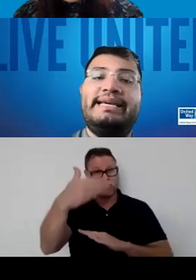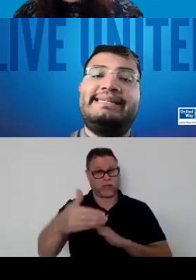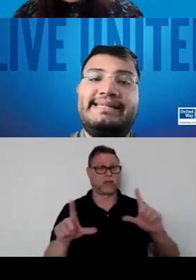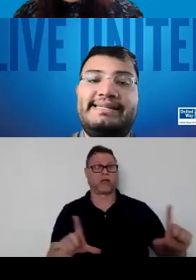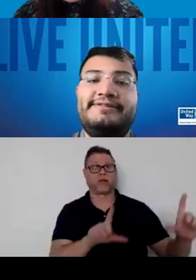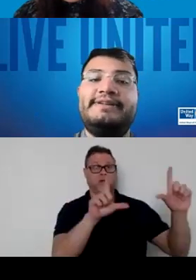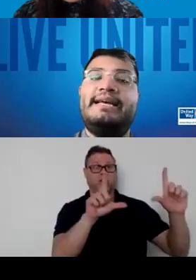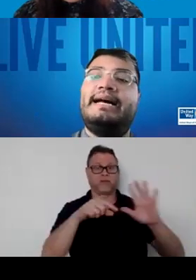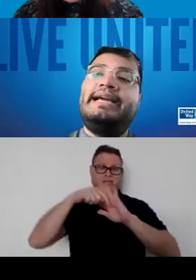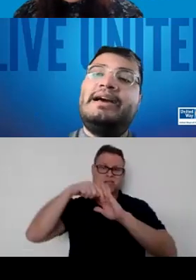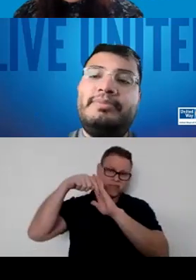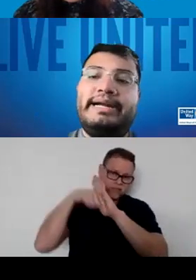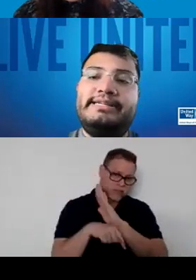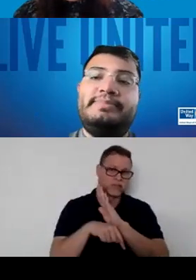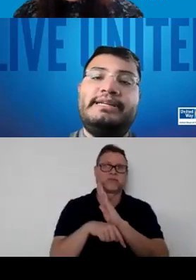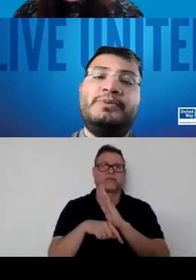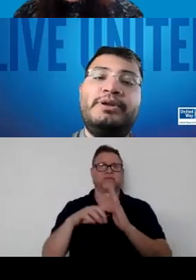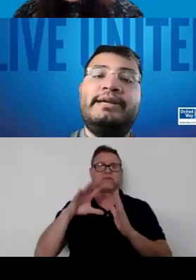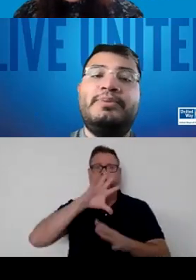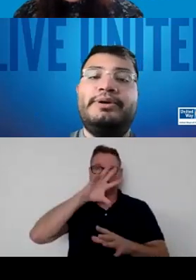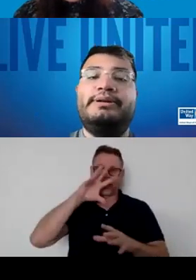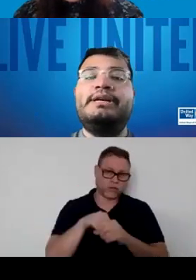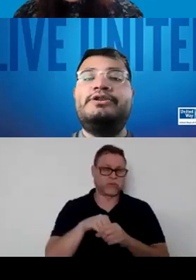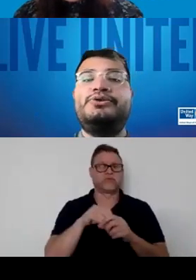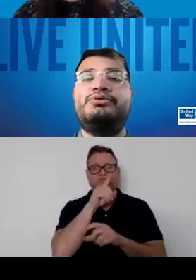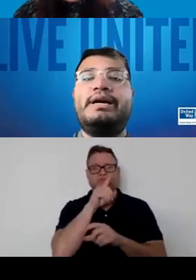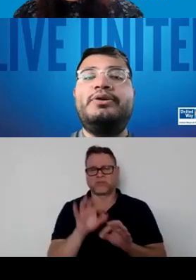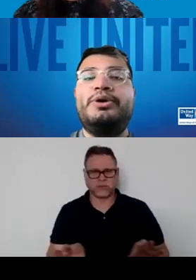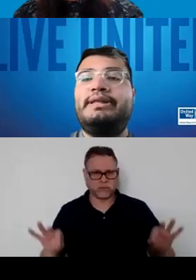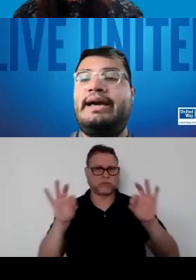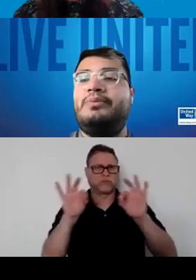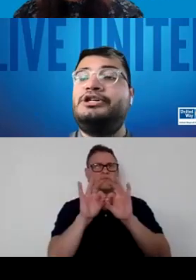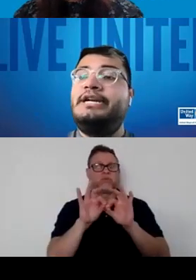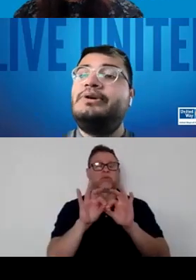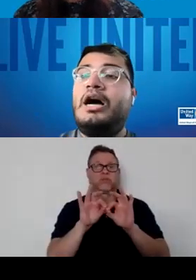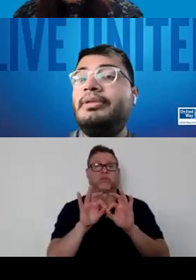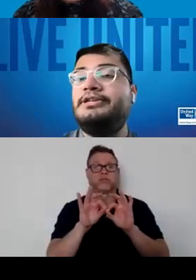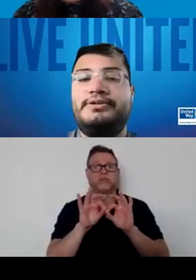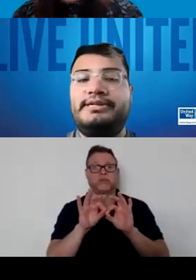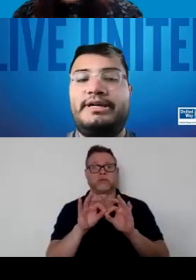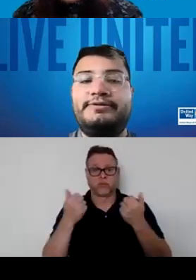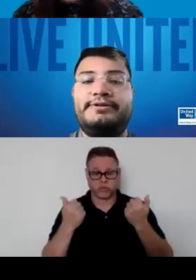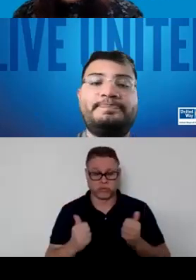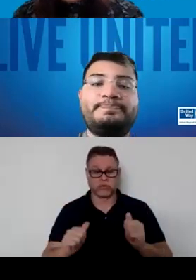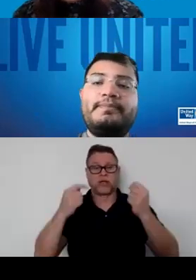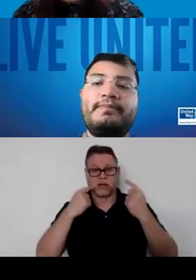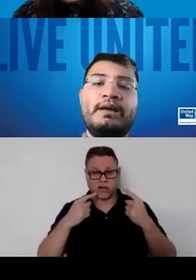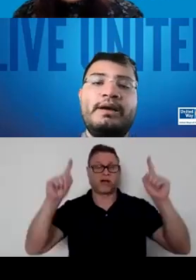extremely extensive and comprehensive, but it's really important to ground the work that we're trying to accomplish through these